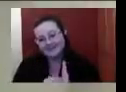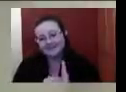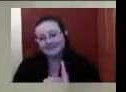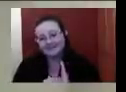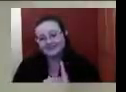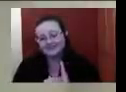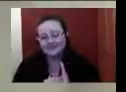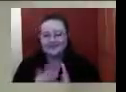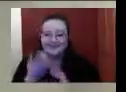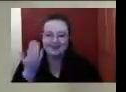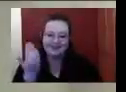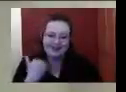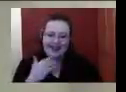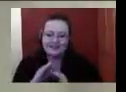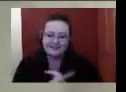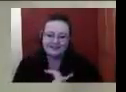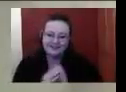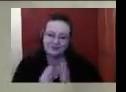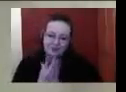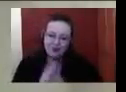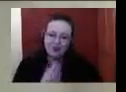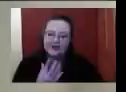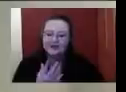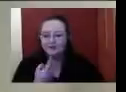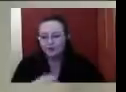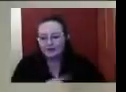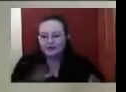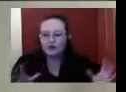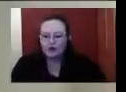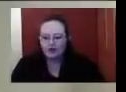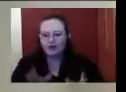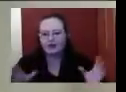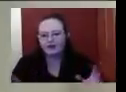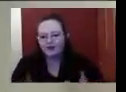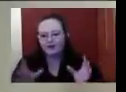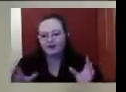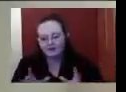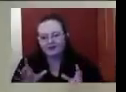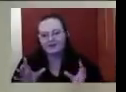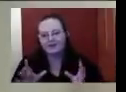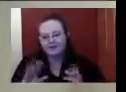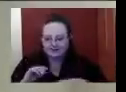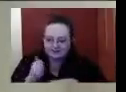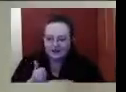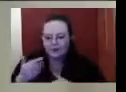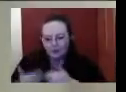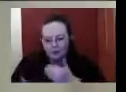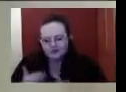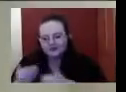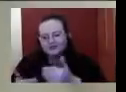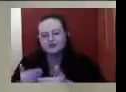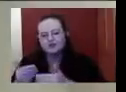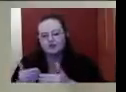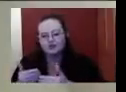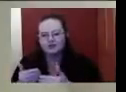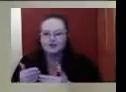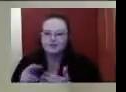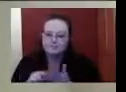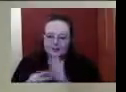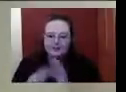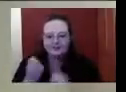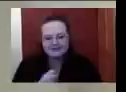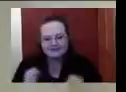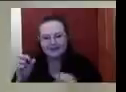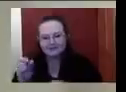since last spring to have the appropriate protocols and procedures in place to ensure the safety of our students and